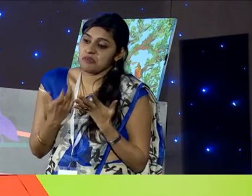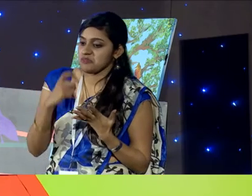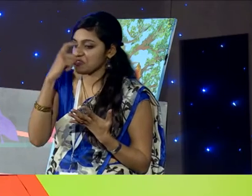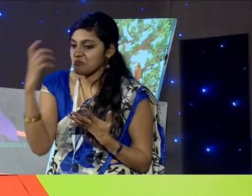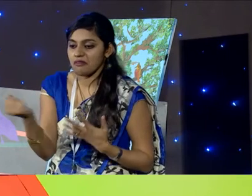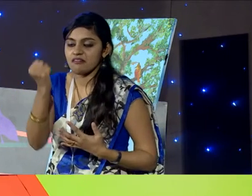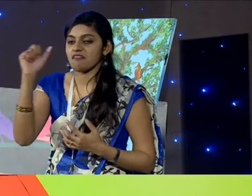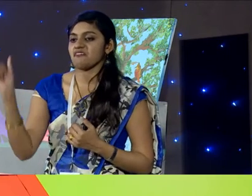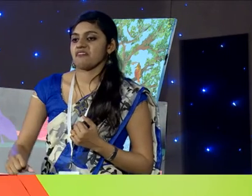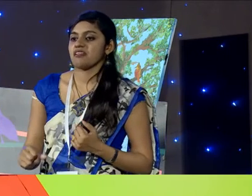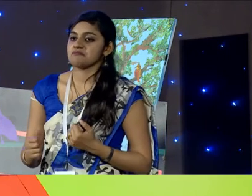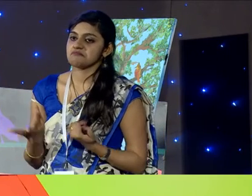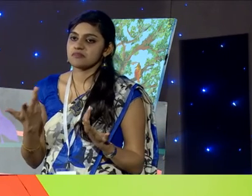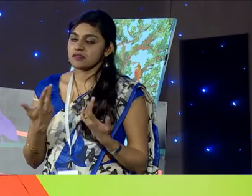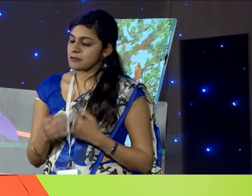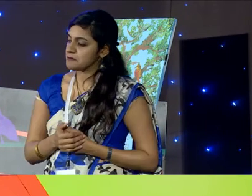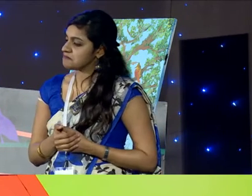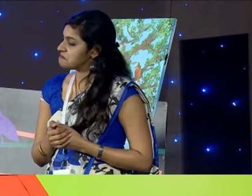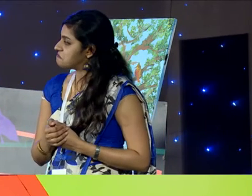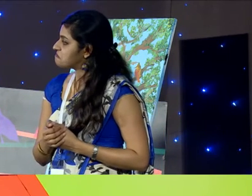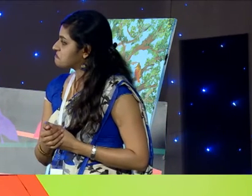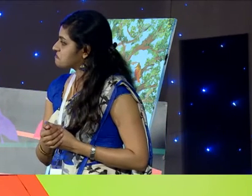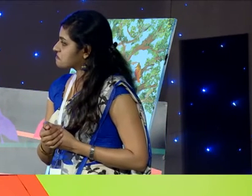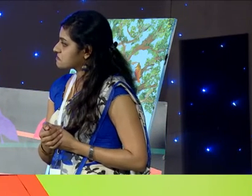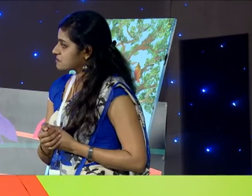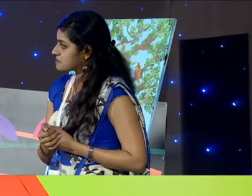simple. We just want to employ as many of them as is possible.